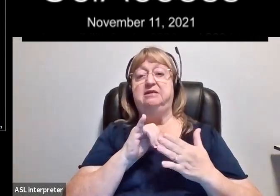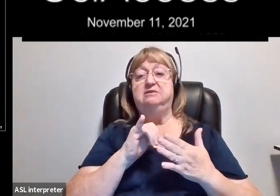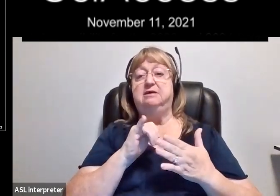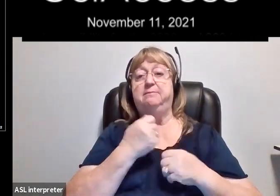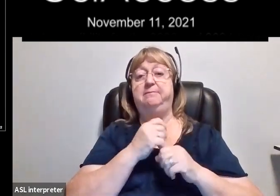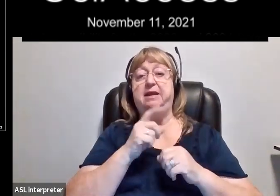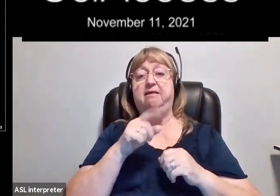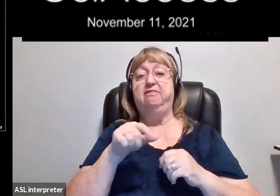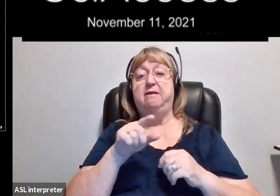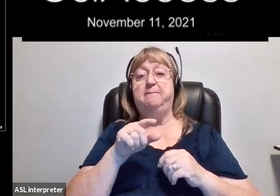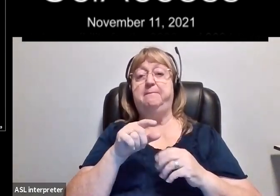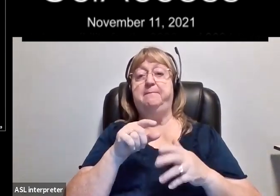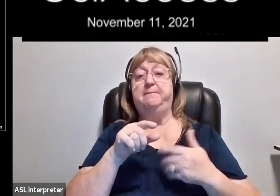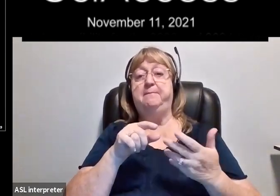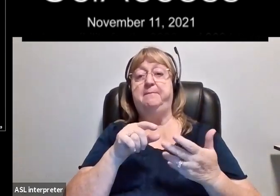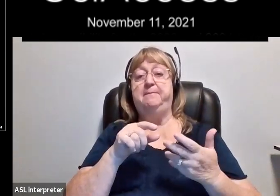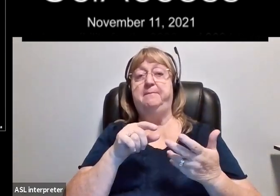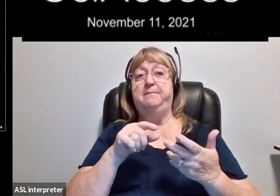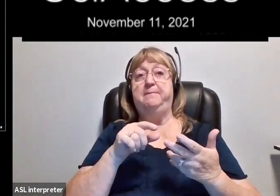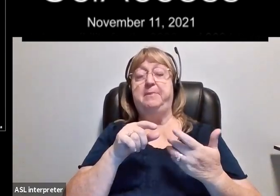make them